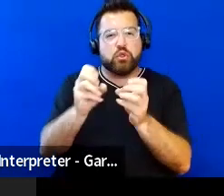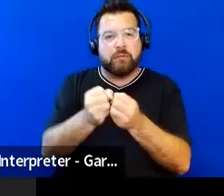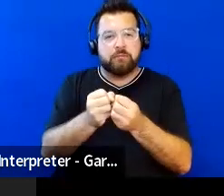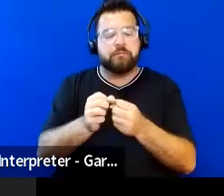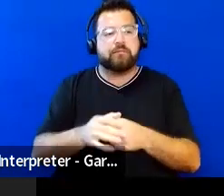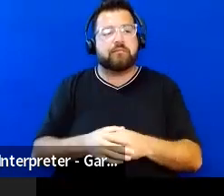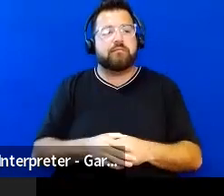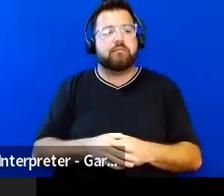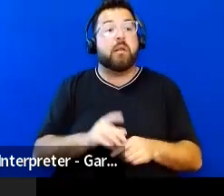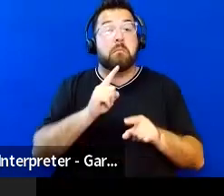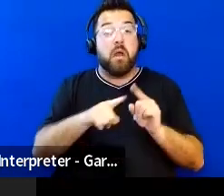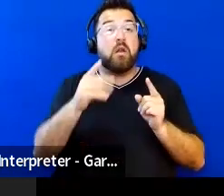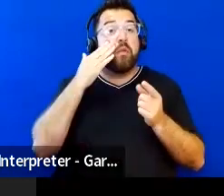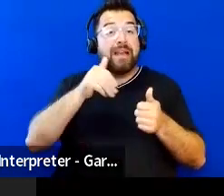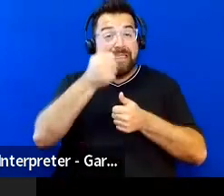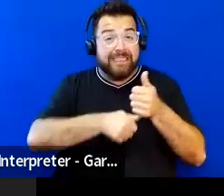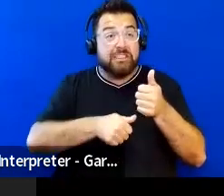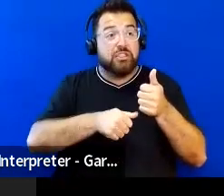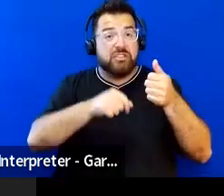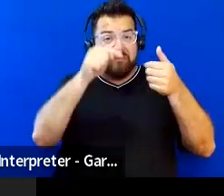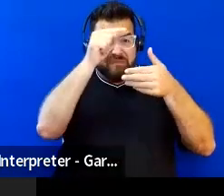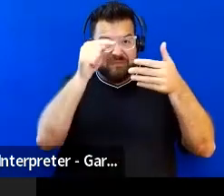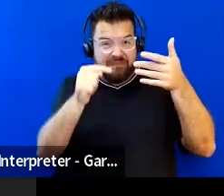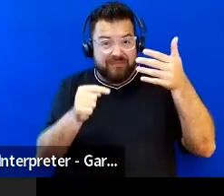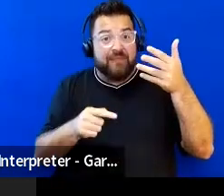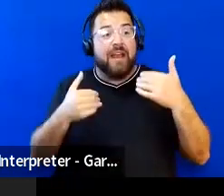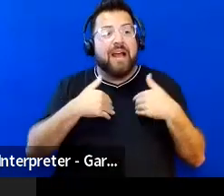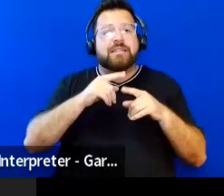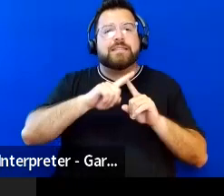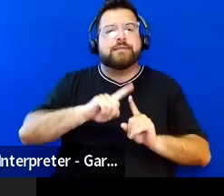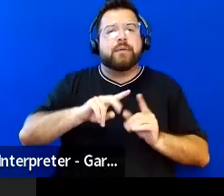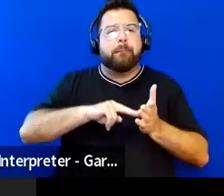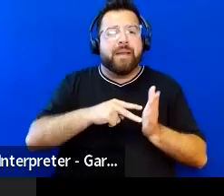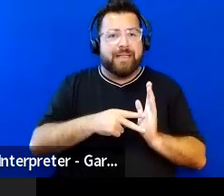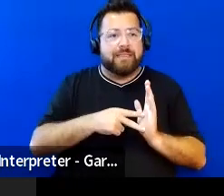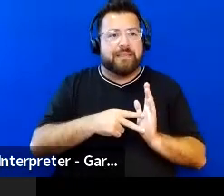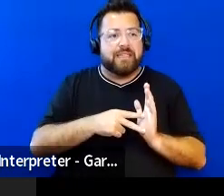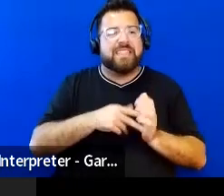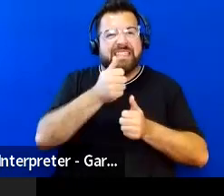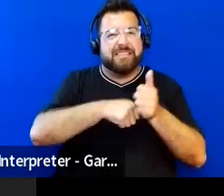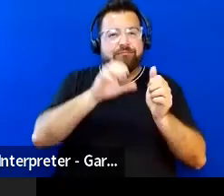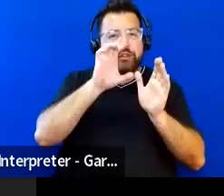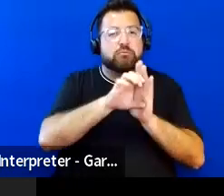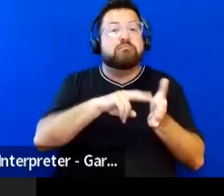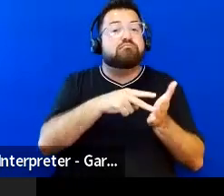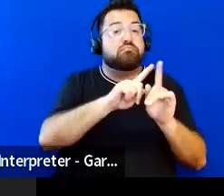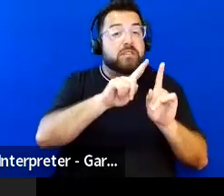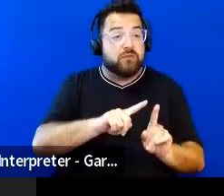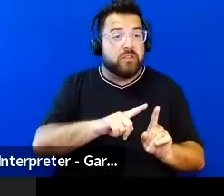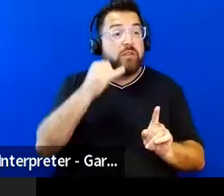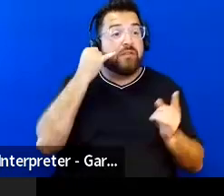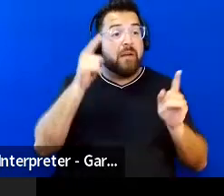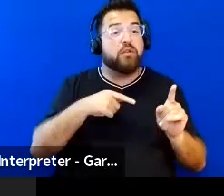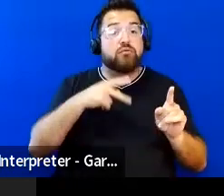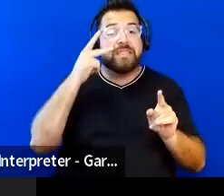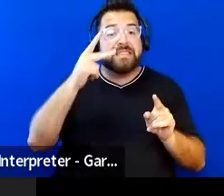different meanings, and you can tell the meanings by the little icons here. So when you see the little by, that means that you have to